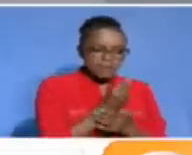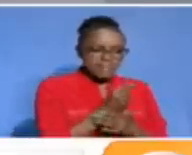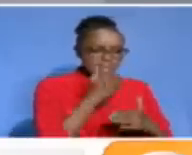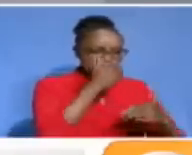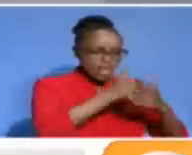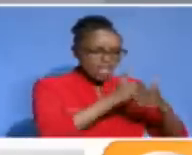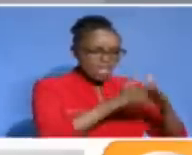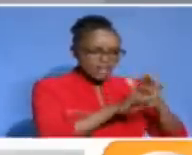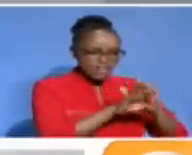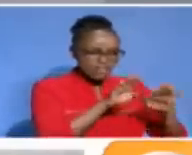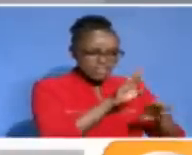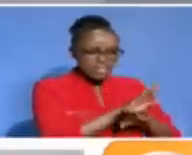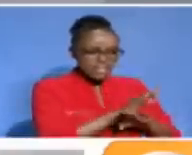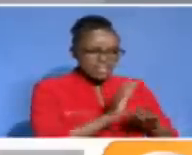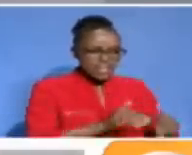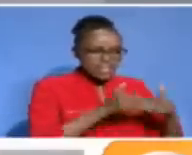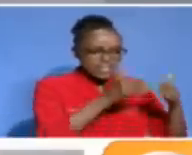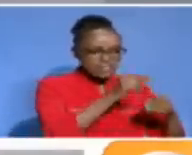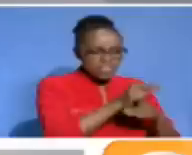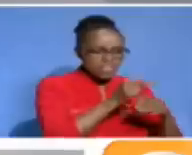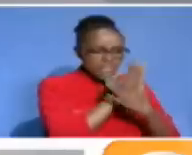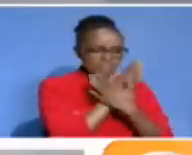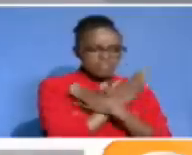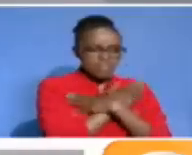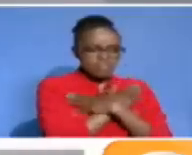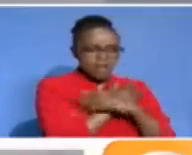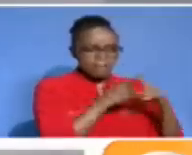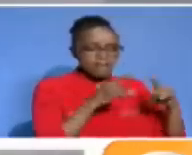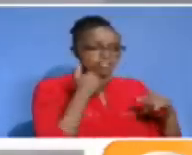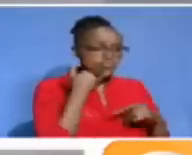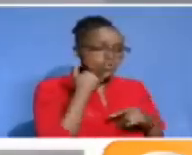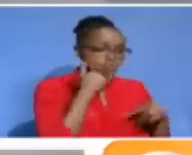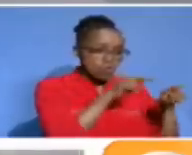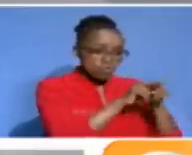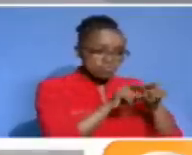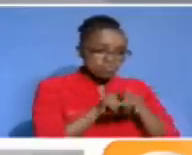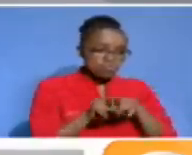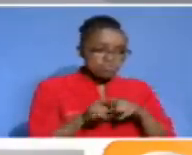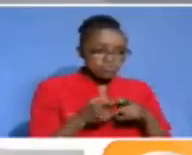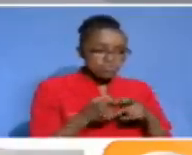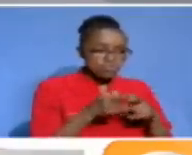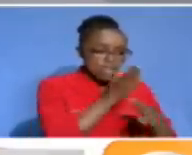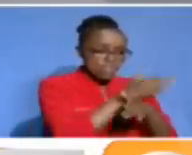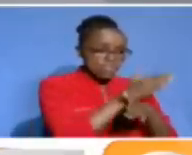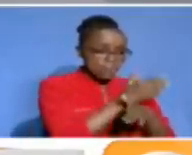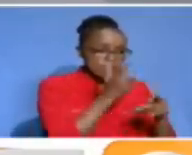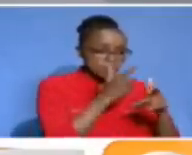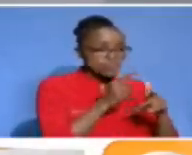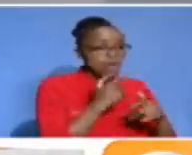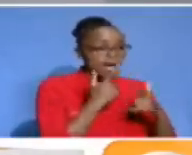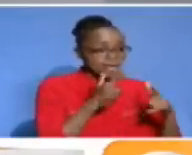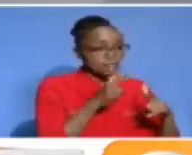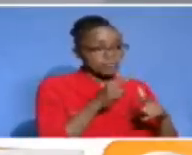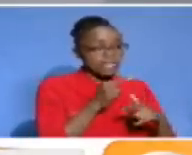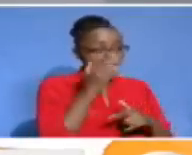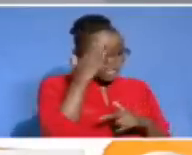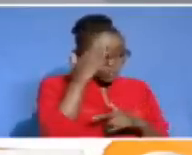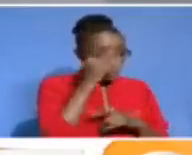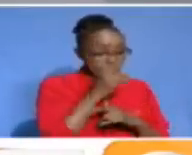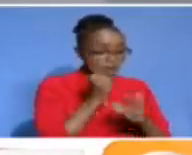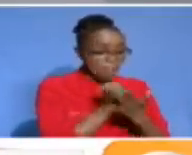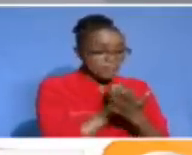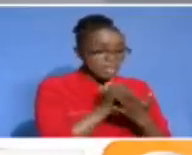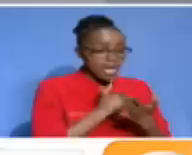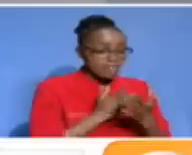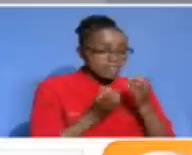wallet and everything, and I gave it to these friends. But I had also called the embassy to alert them about that, because I had her passport